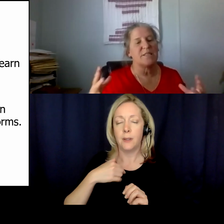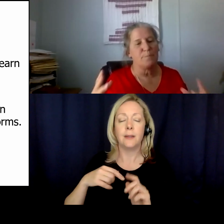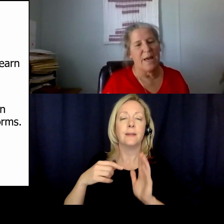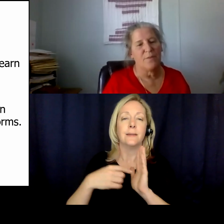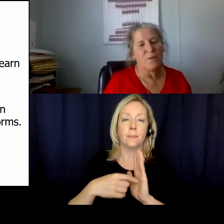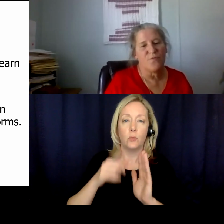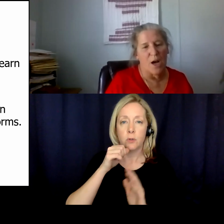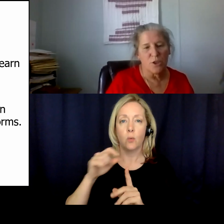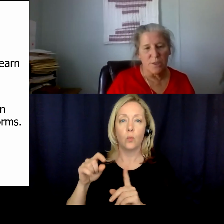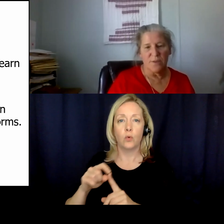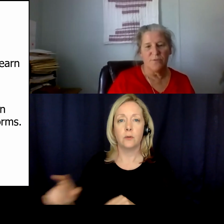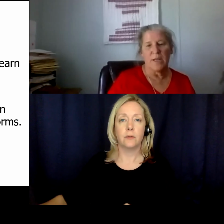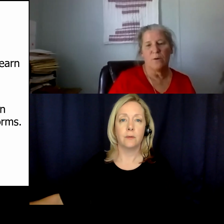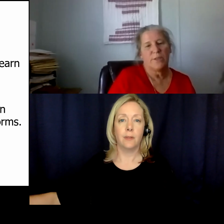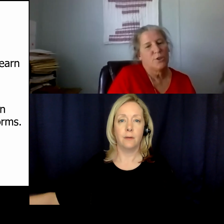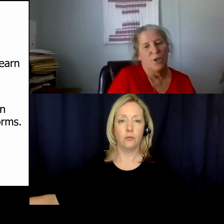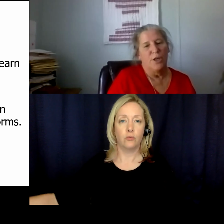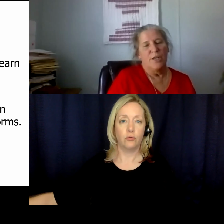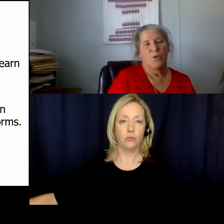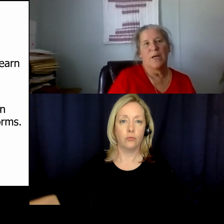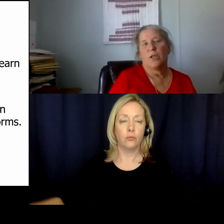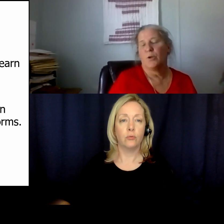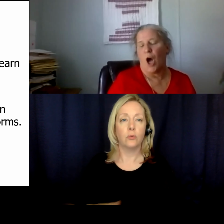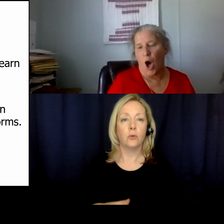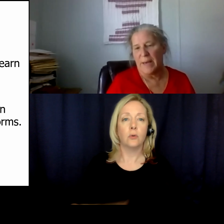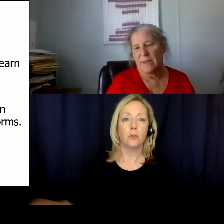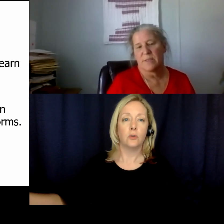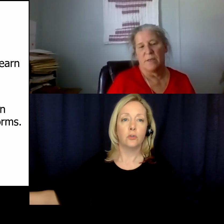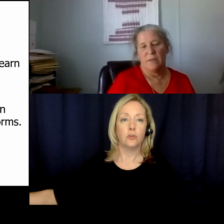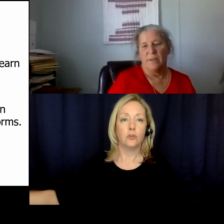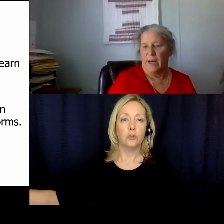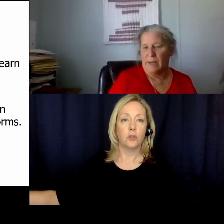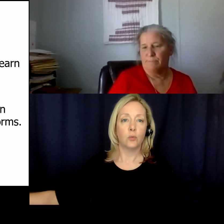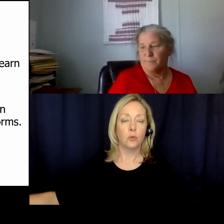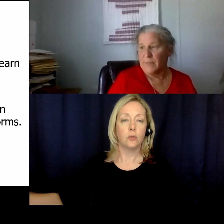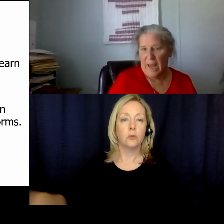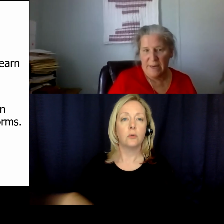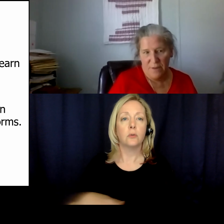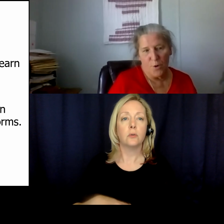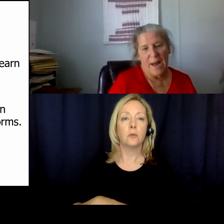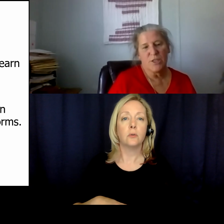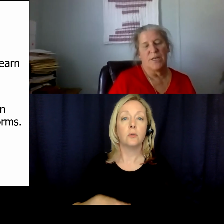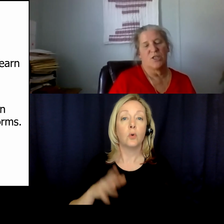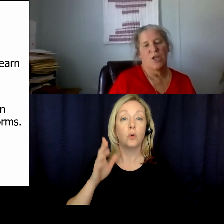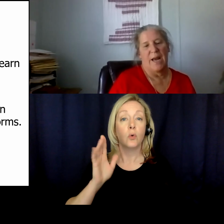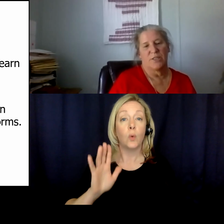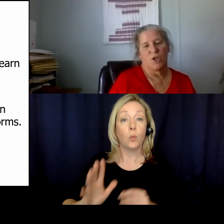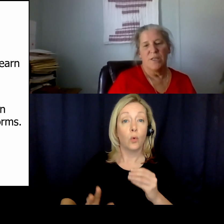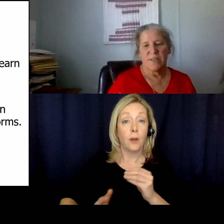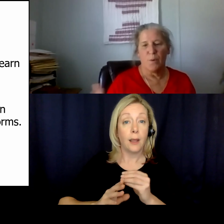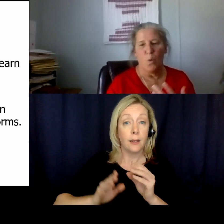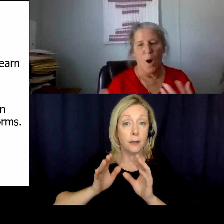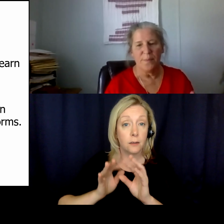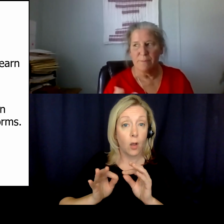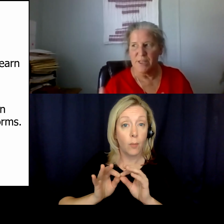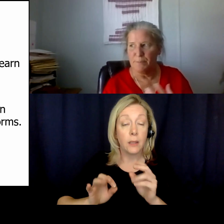going to expand those functions of the language to include comments and information exchange.